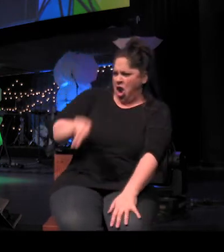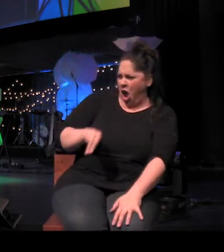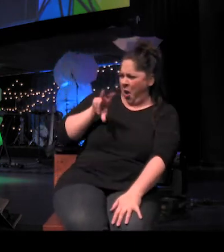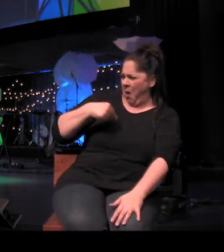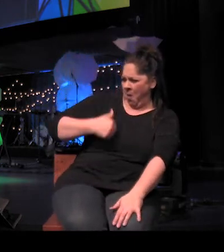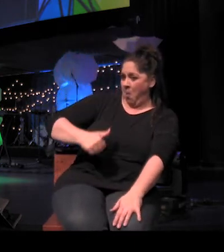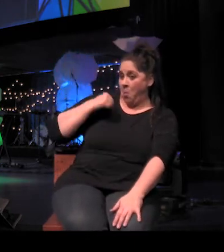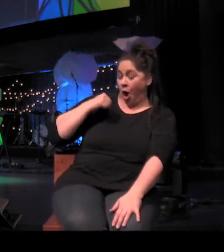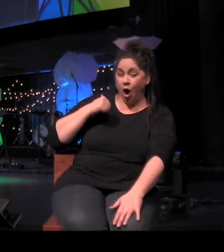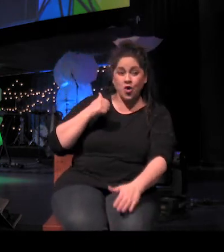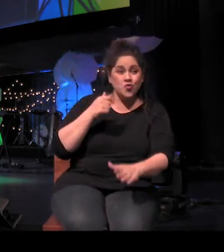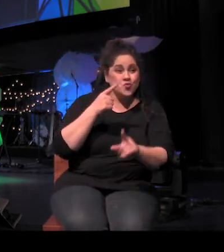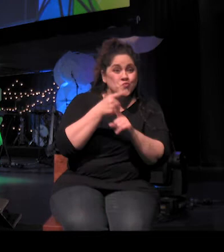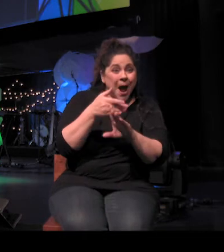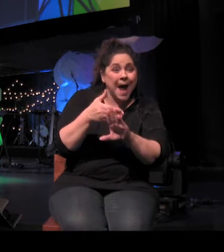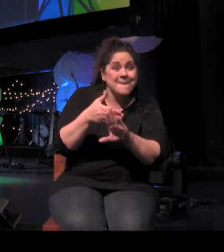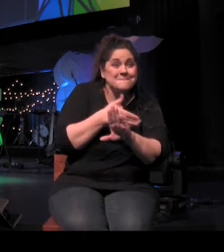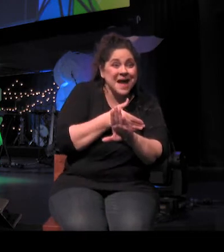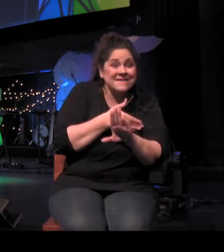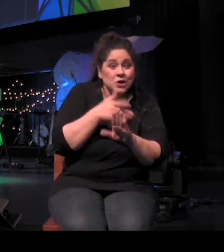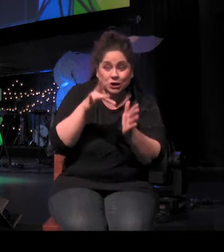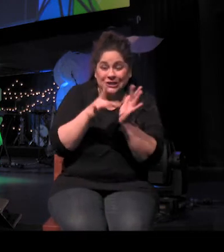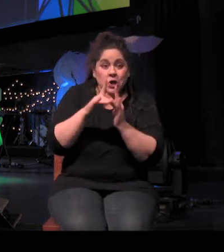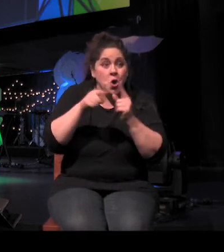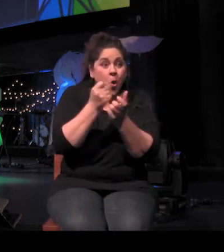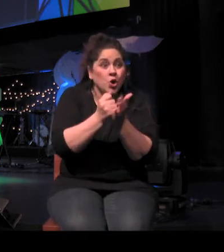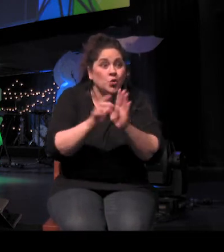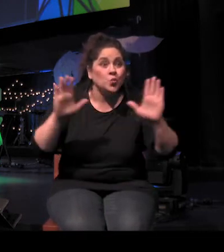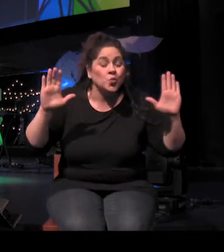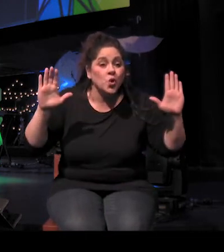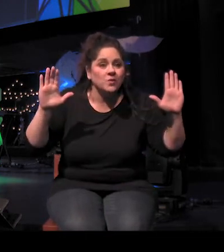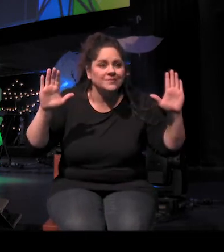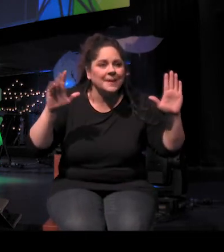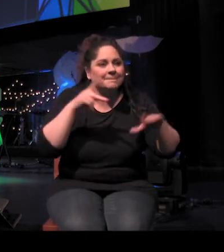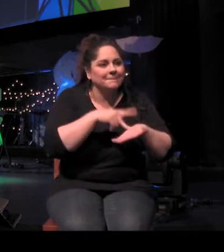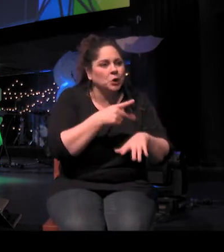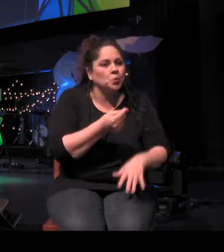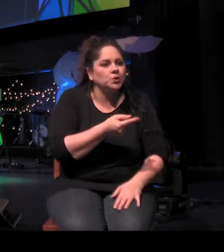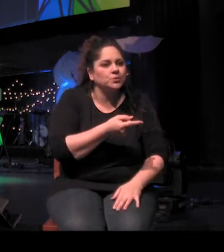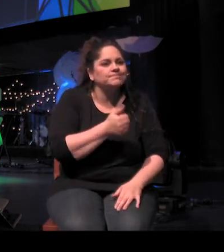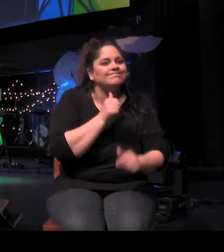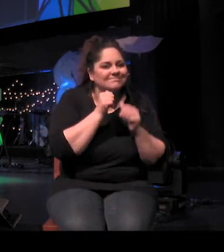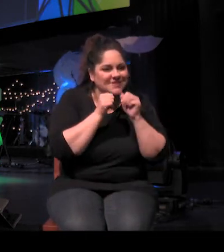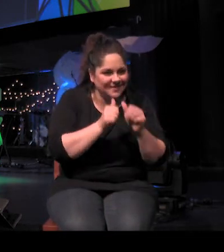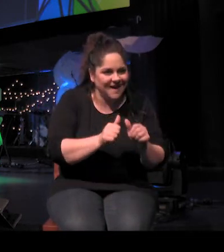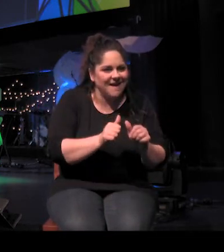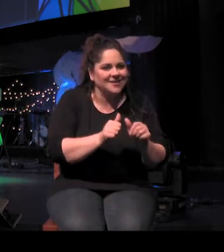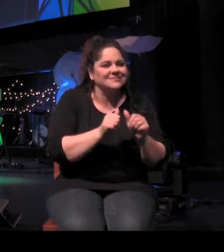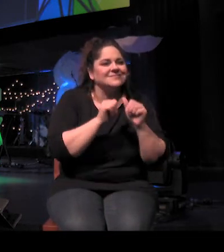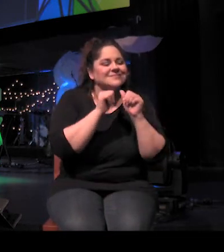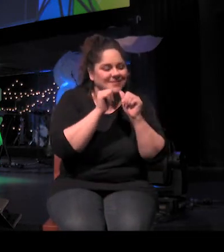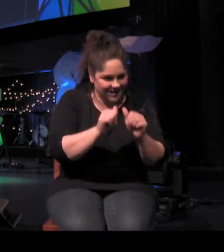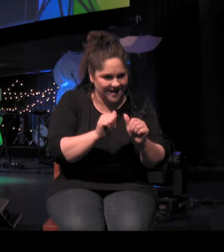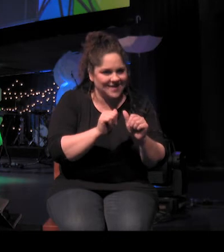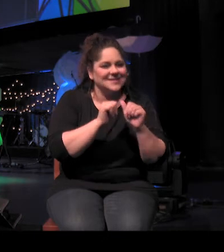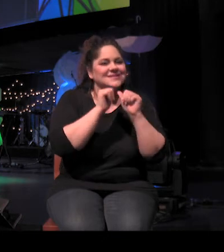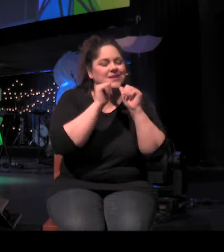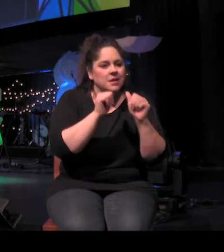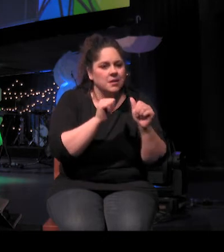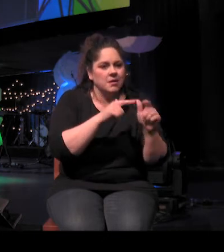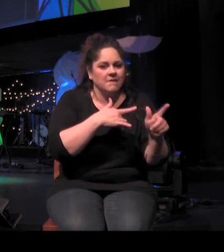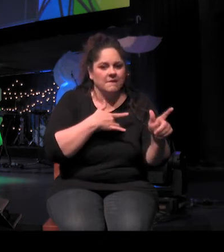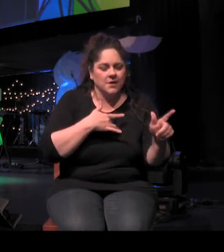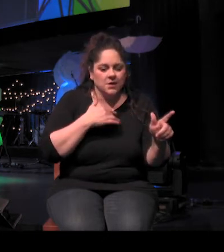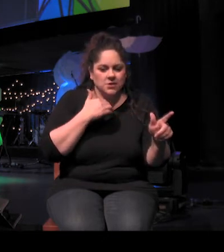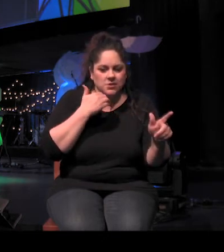about to be crucified, Peter denies that he even knew Jesus three times. You can imagine the regret, the shame, the disappointment he would have